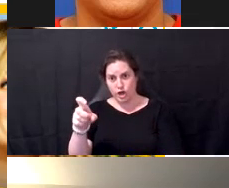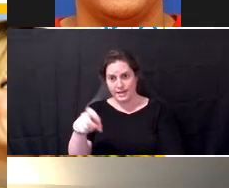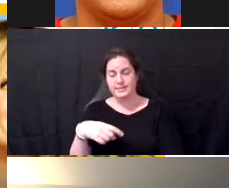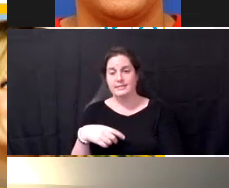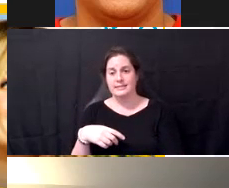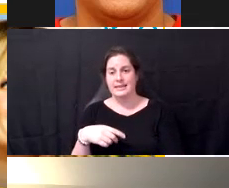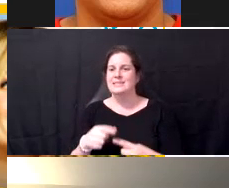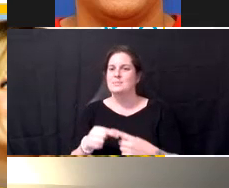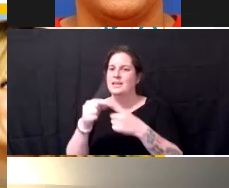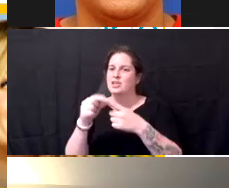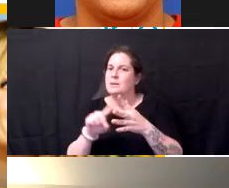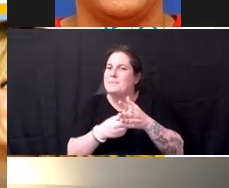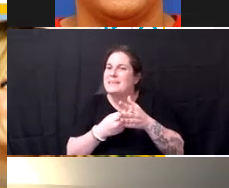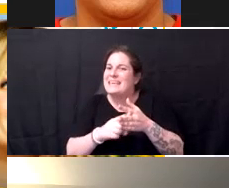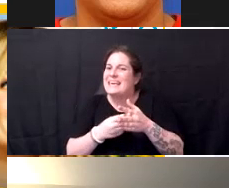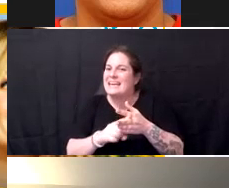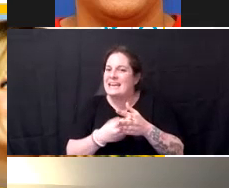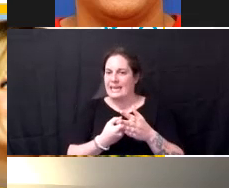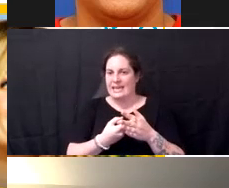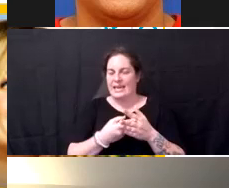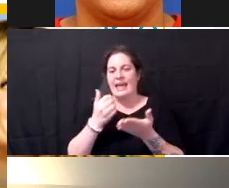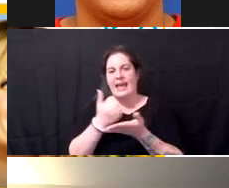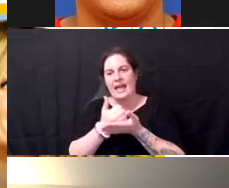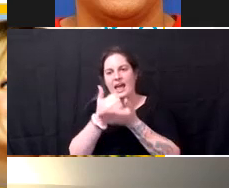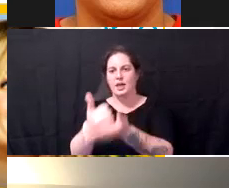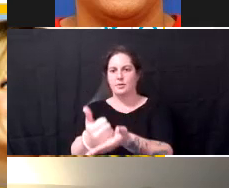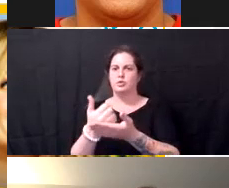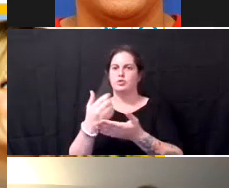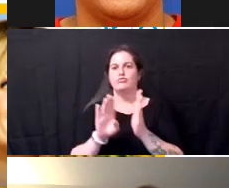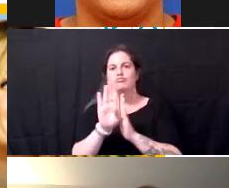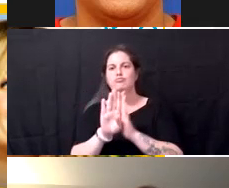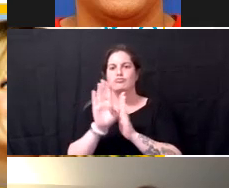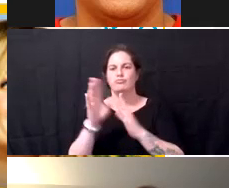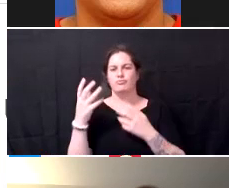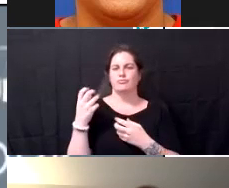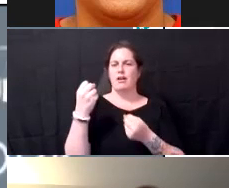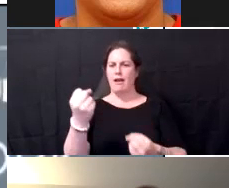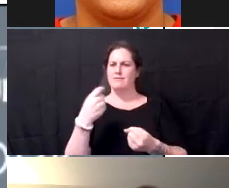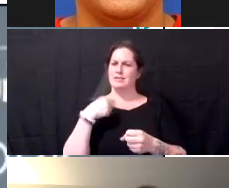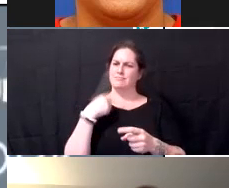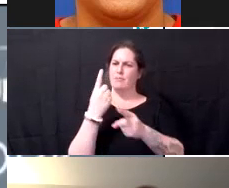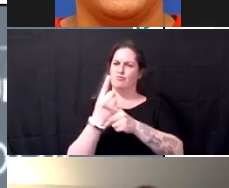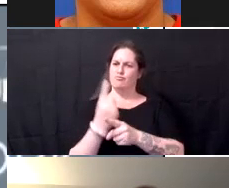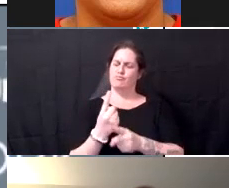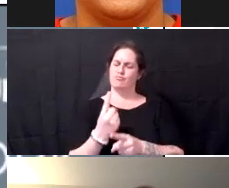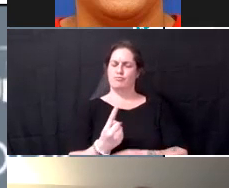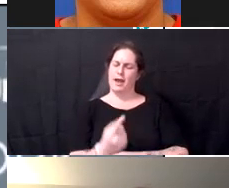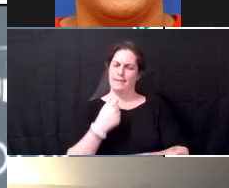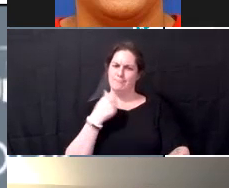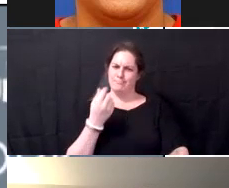at the beginning stages, because that helps you to develop some confidence that you understand the material.